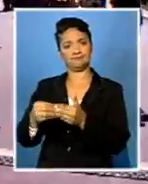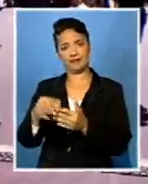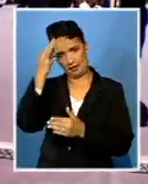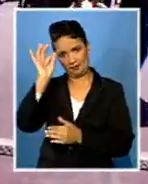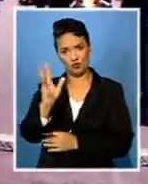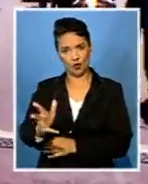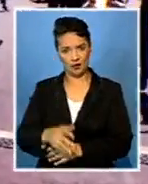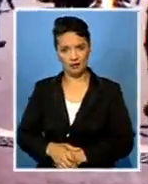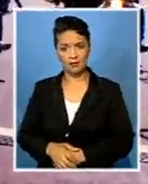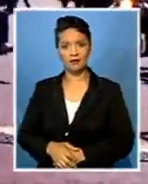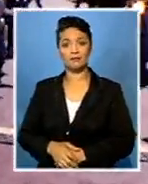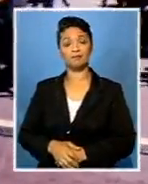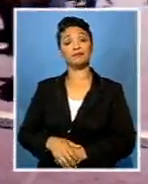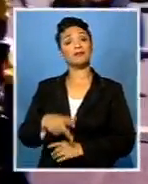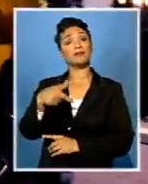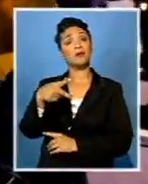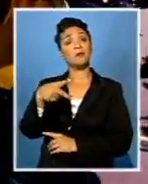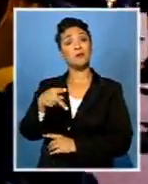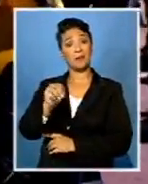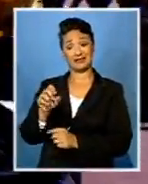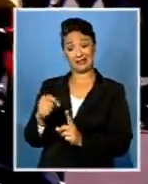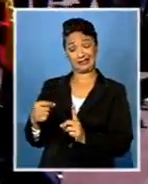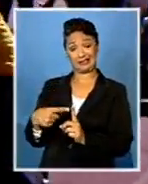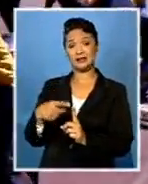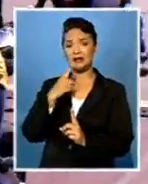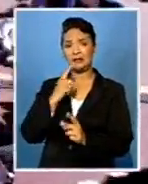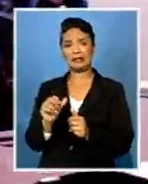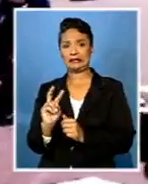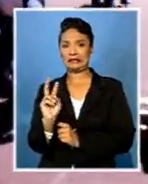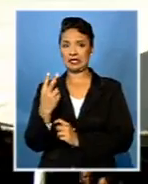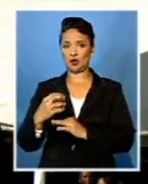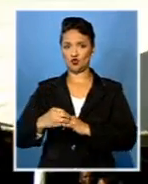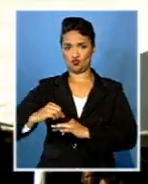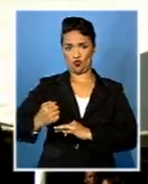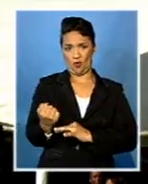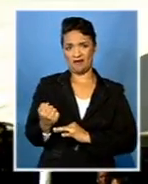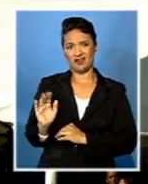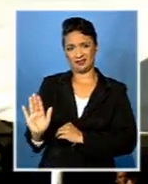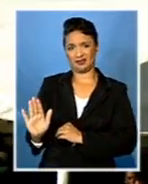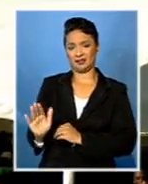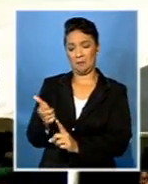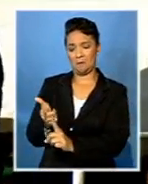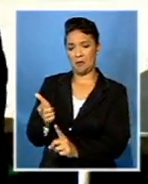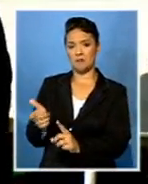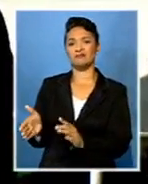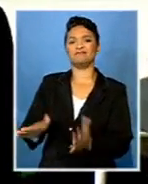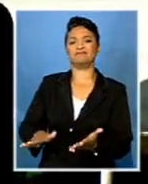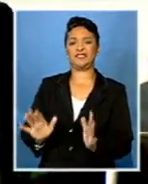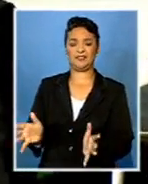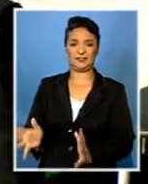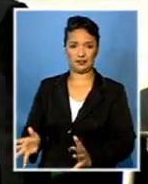The occasion was marred by the murder of the Prime Minister's second and estranged wife.